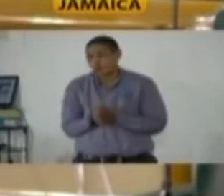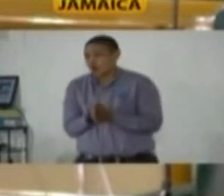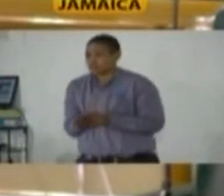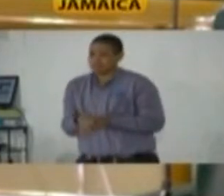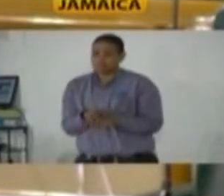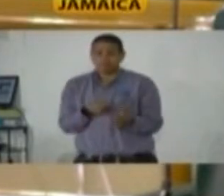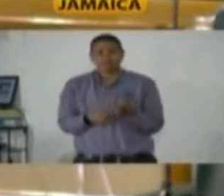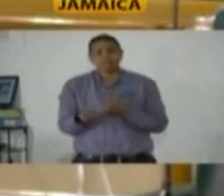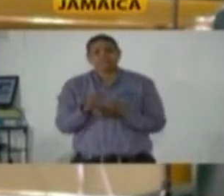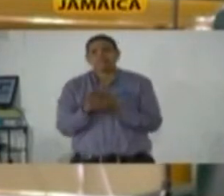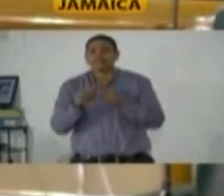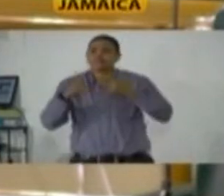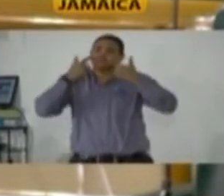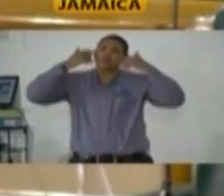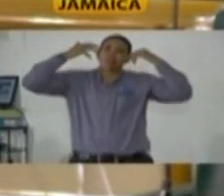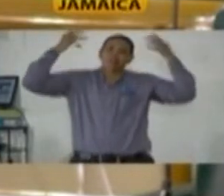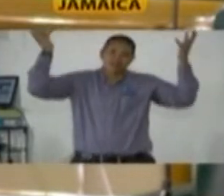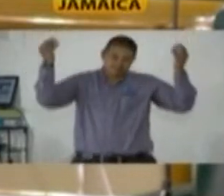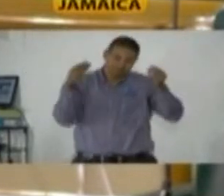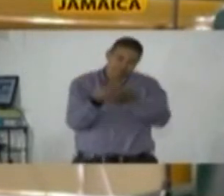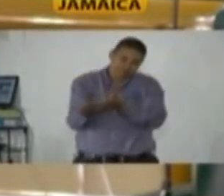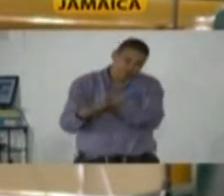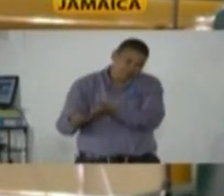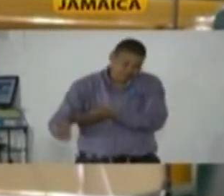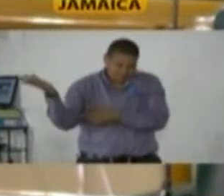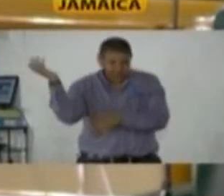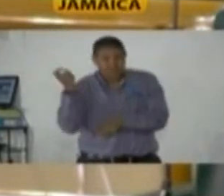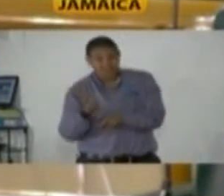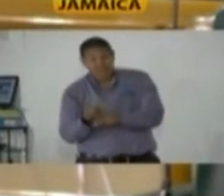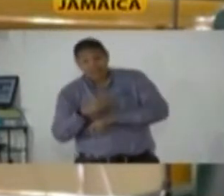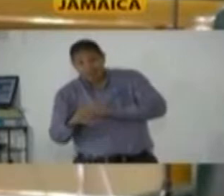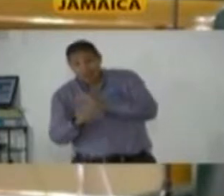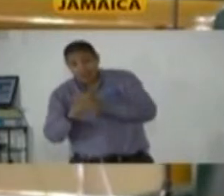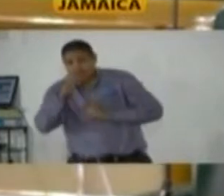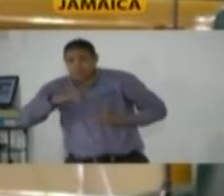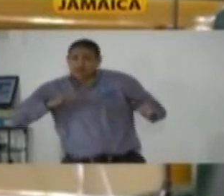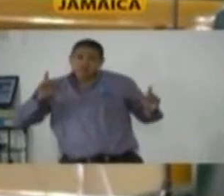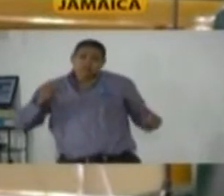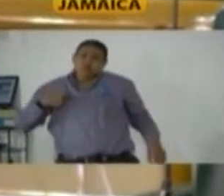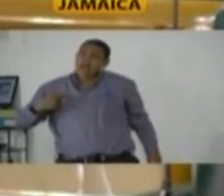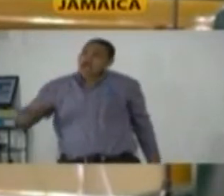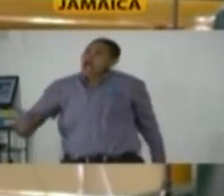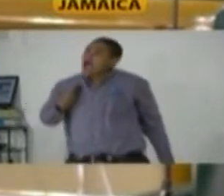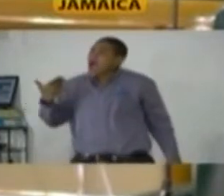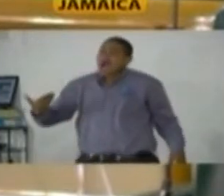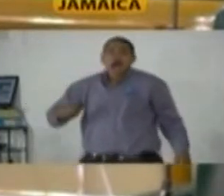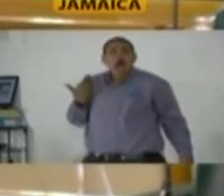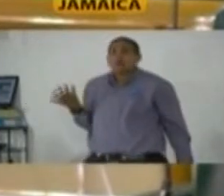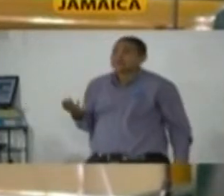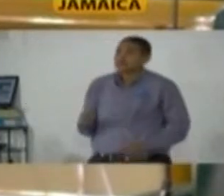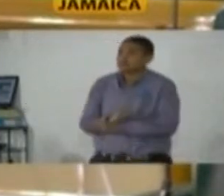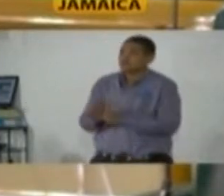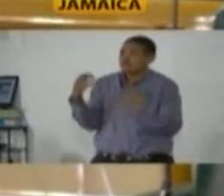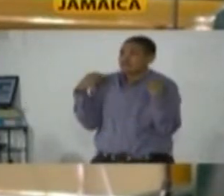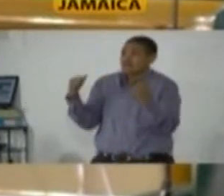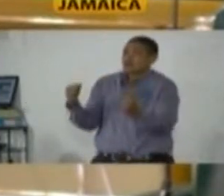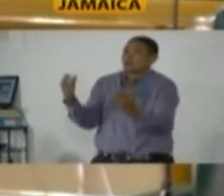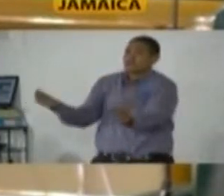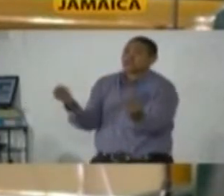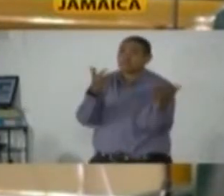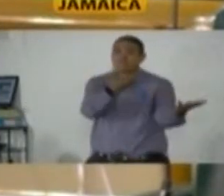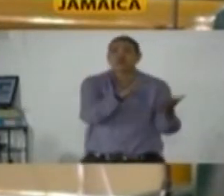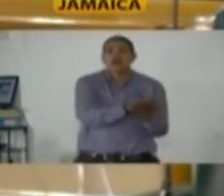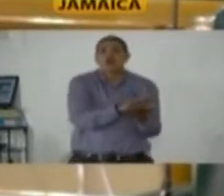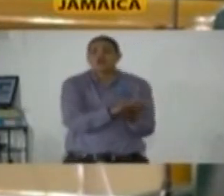and additional desks. Madam Speaker, we are grateful to the Ministry of Health and Wellness, which provided our schools